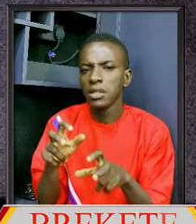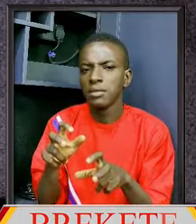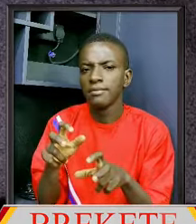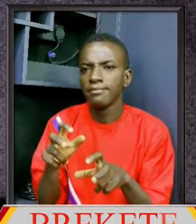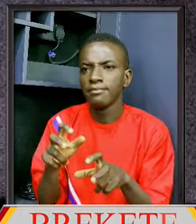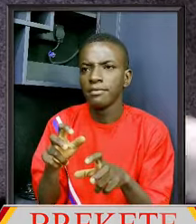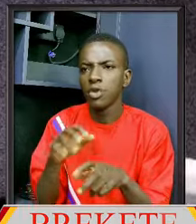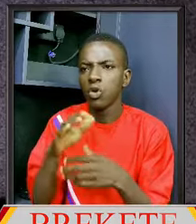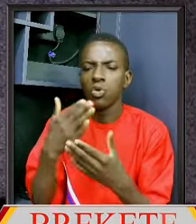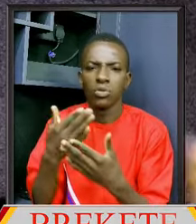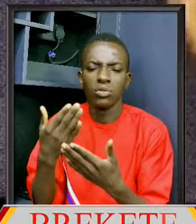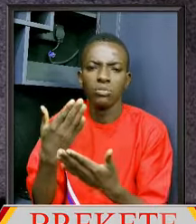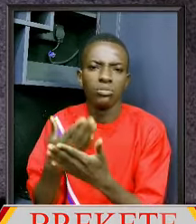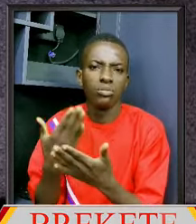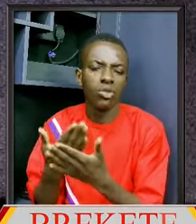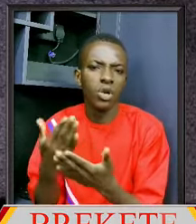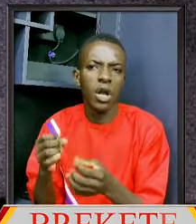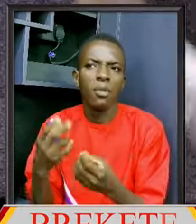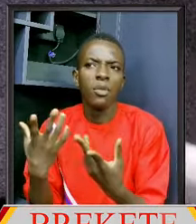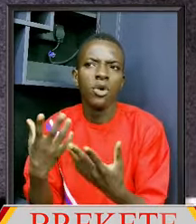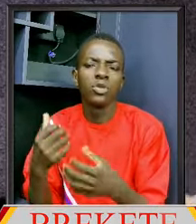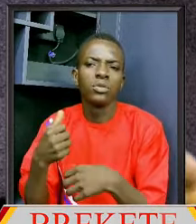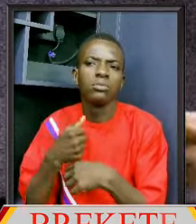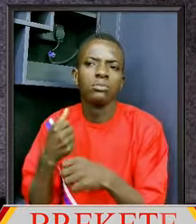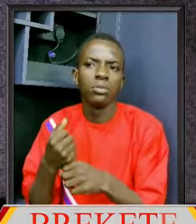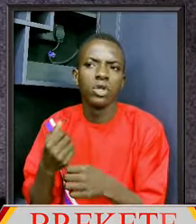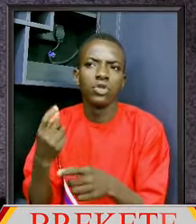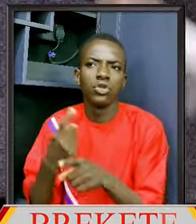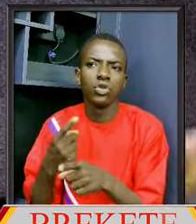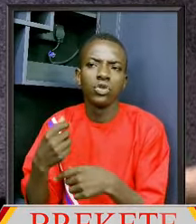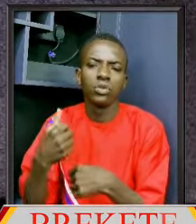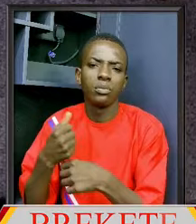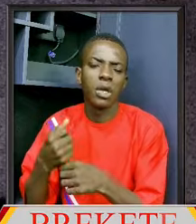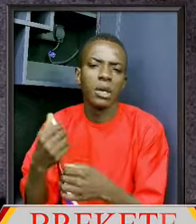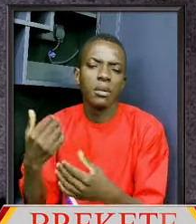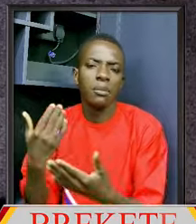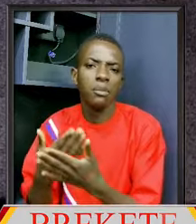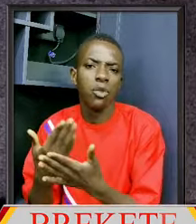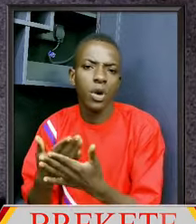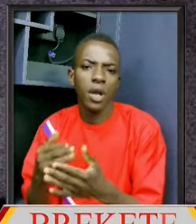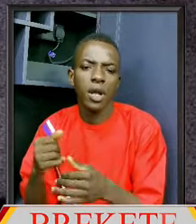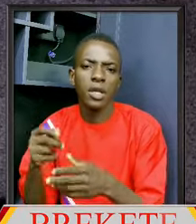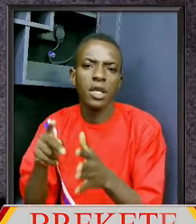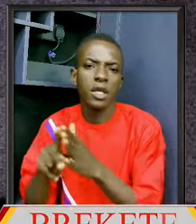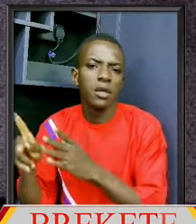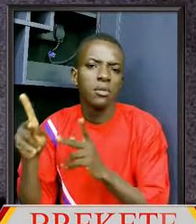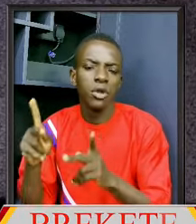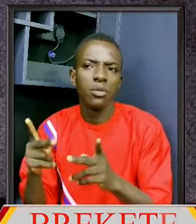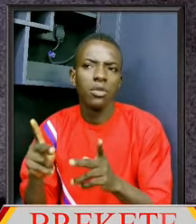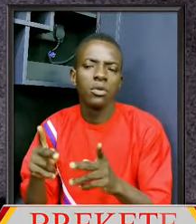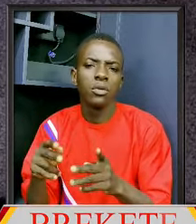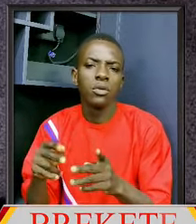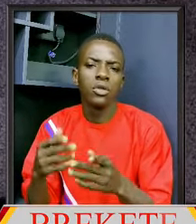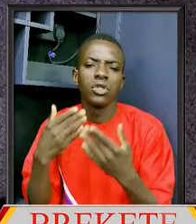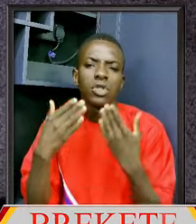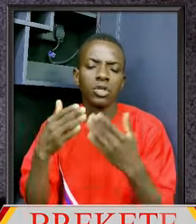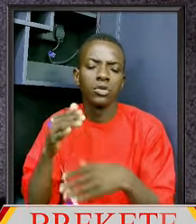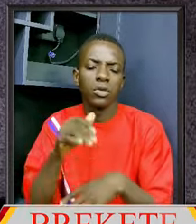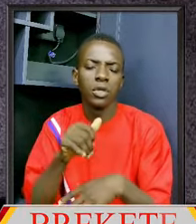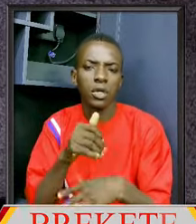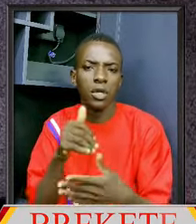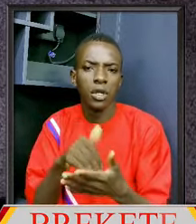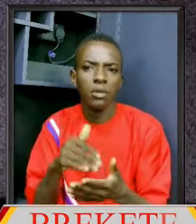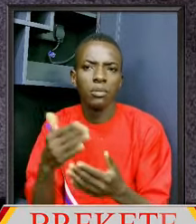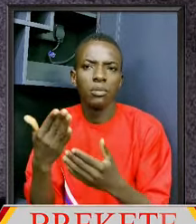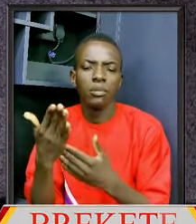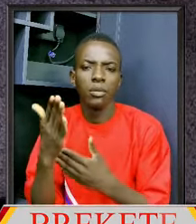Because all this in our money at the end of the day, how much we go make just to make money and kill people. So I want to thank you again for this work. I